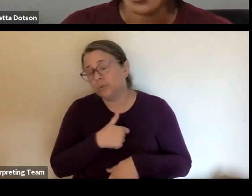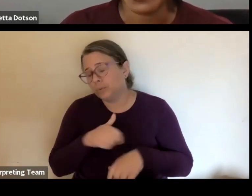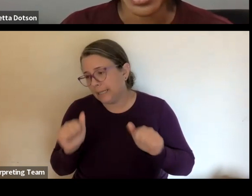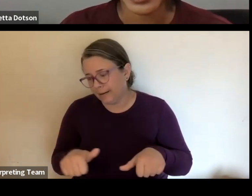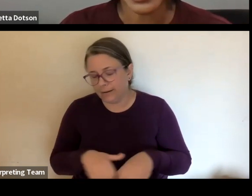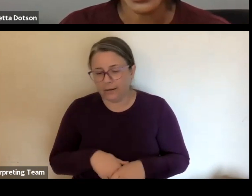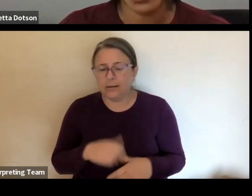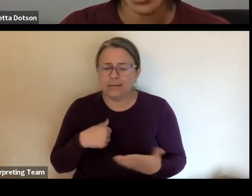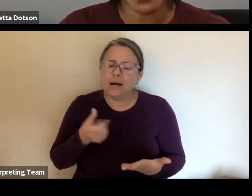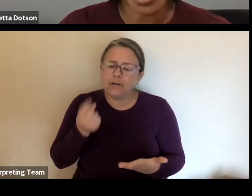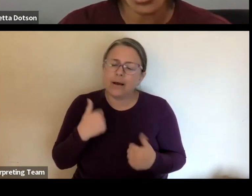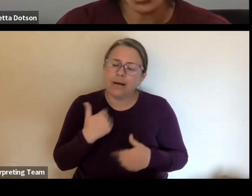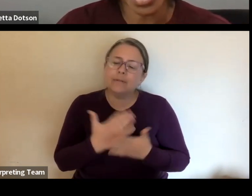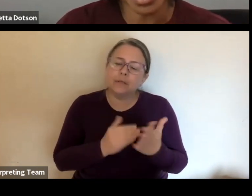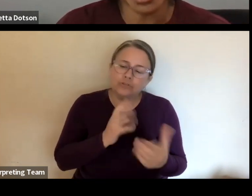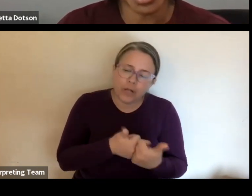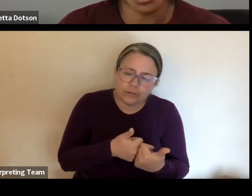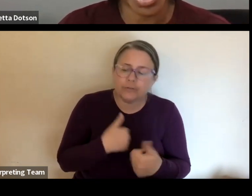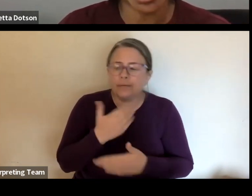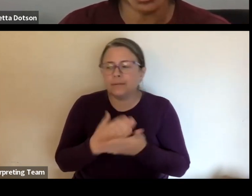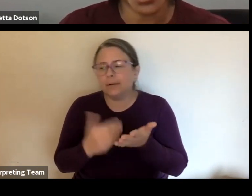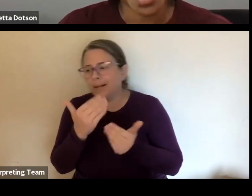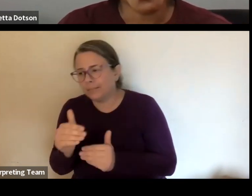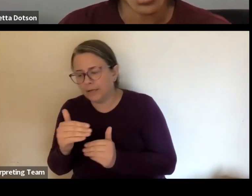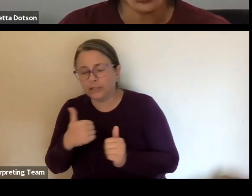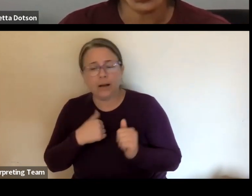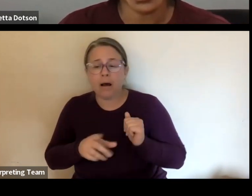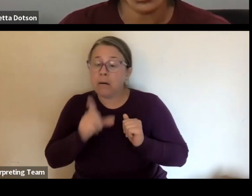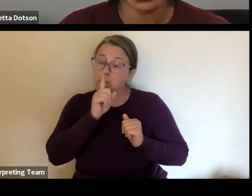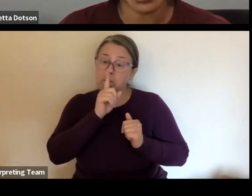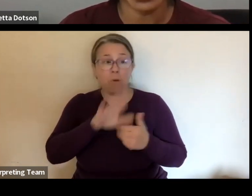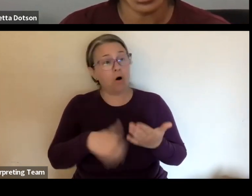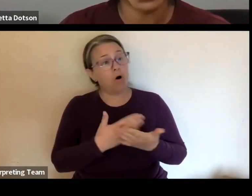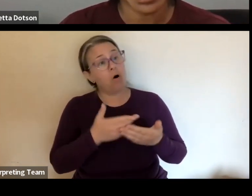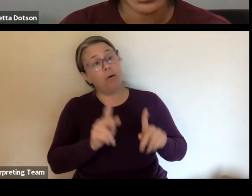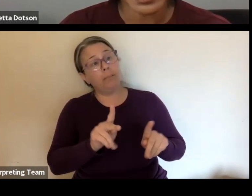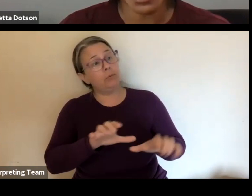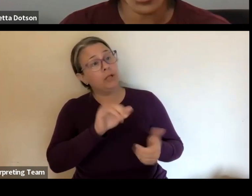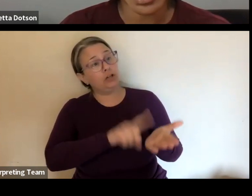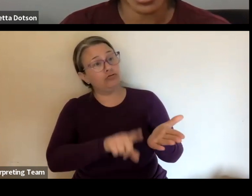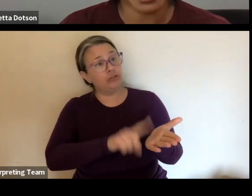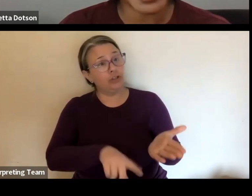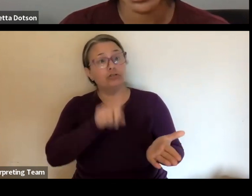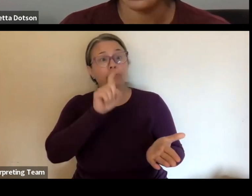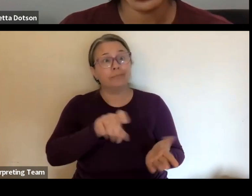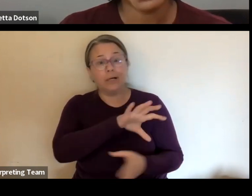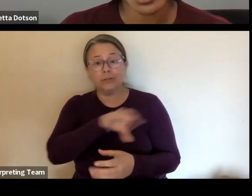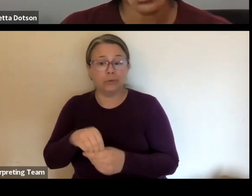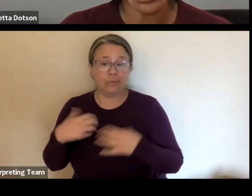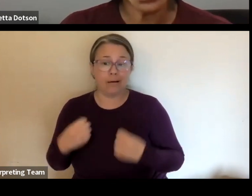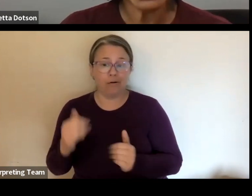disparities research. That's not what I'm arguing. But I can say that whatever you're doing, you can try to make sure that you're